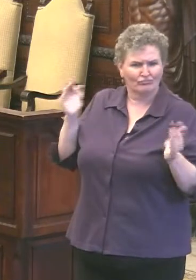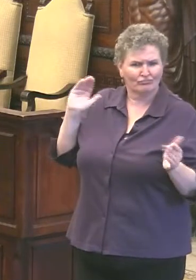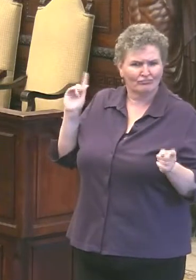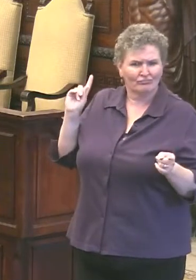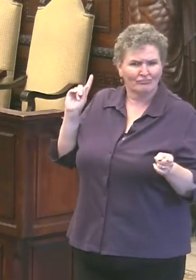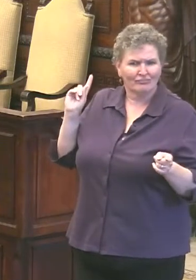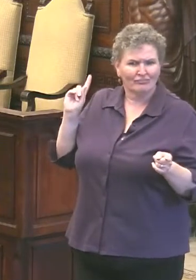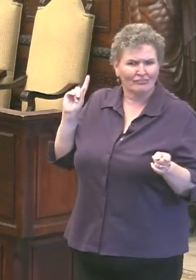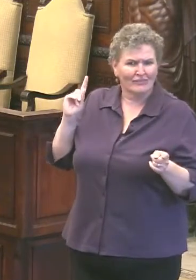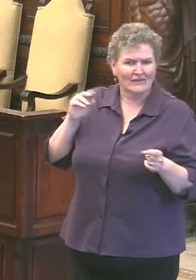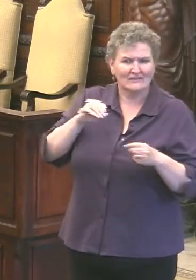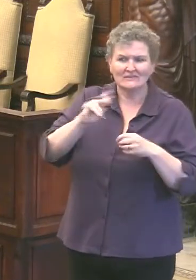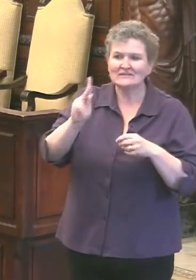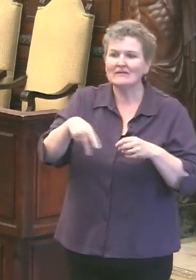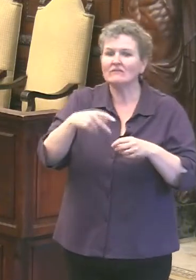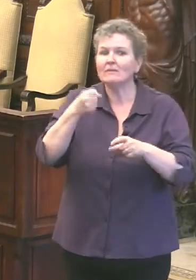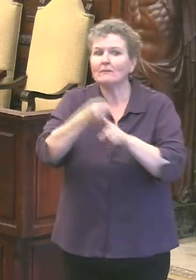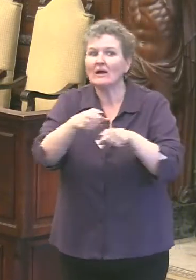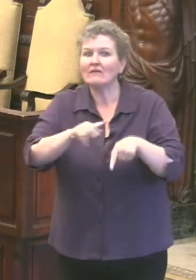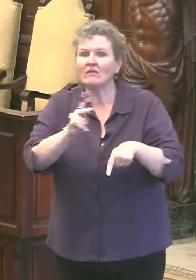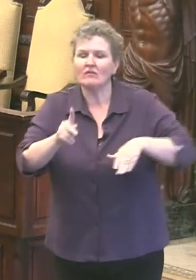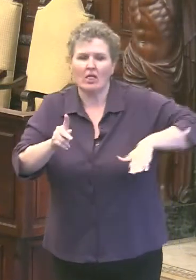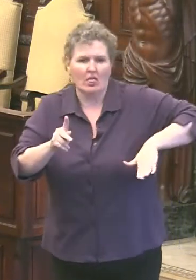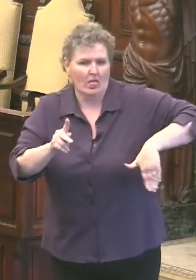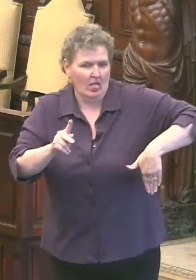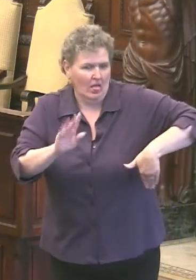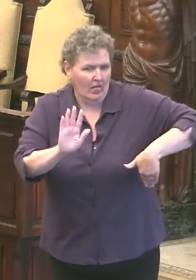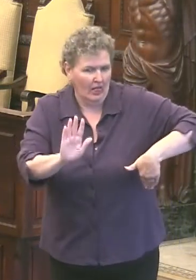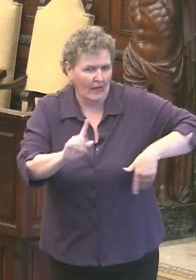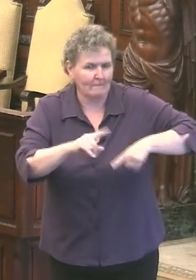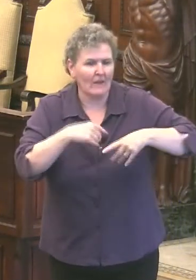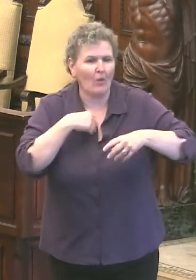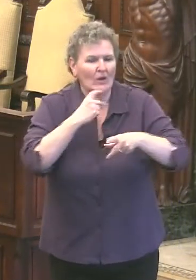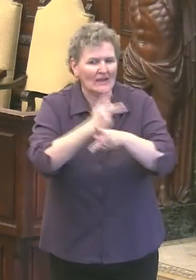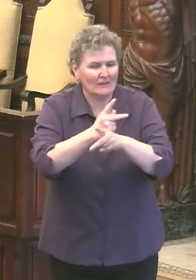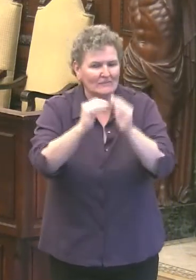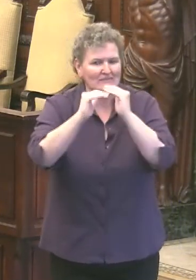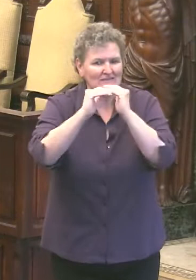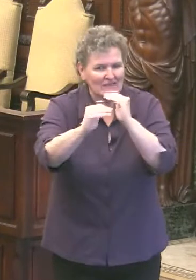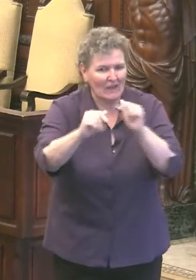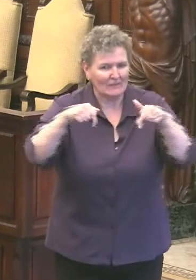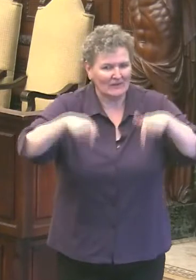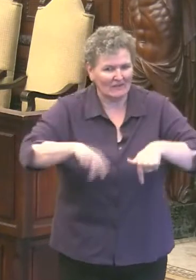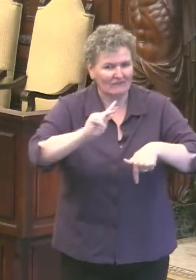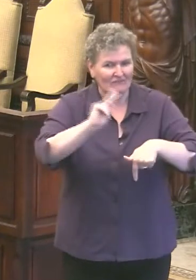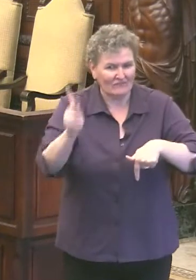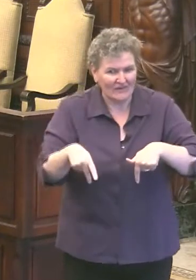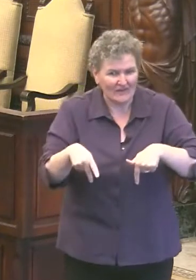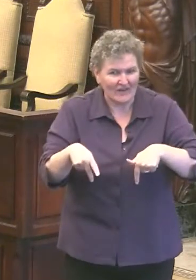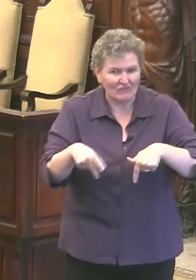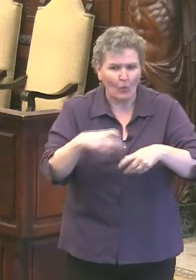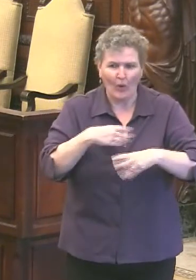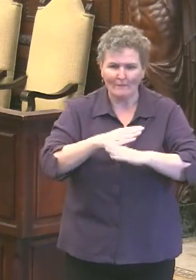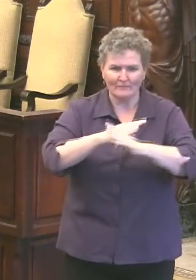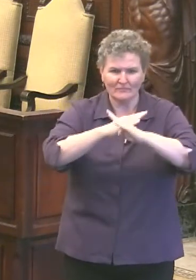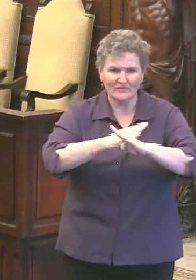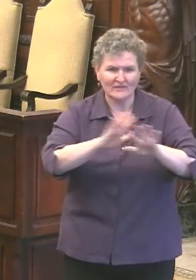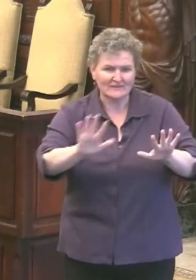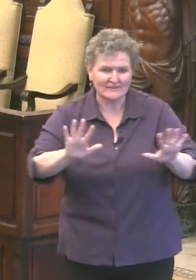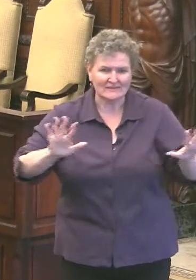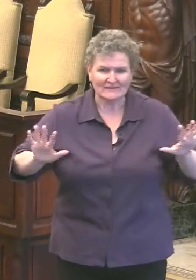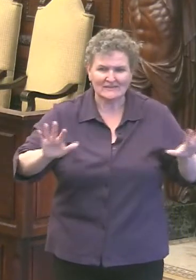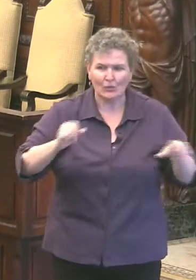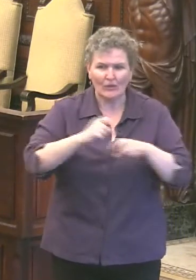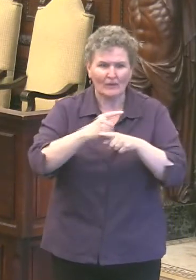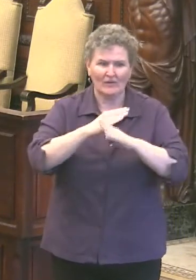yet. We want to keep it that way. That's why we responded as we have to try to prevent a second wave here. The things we're doing,